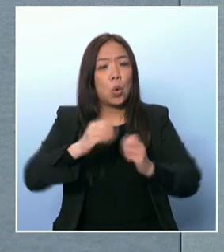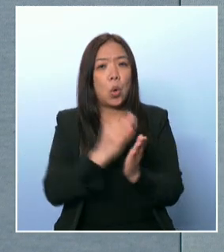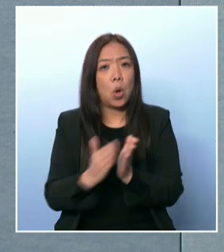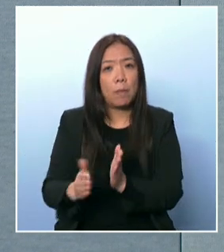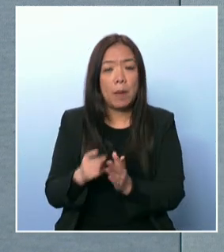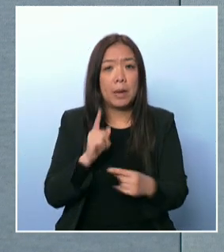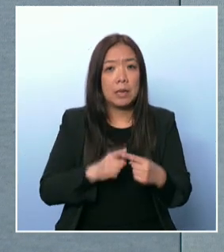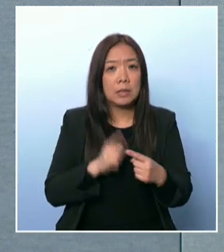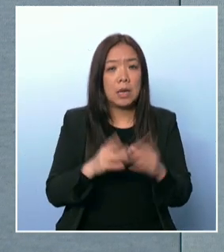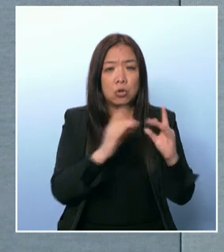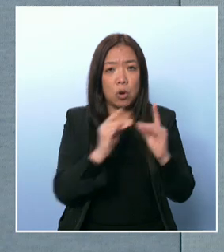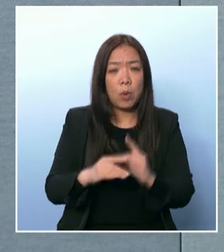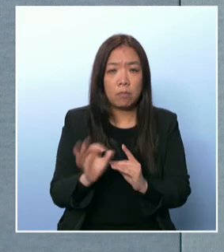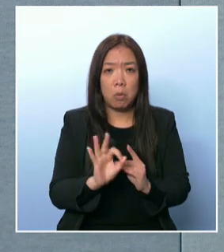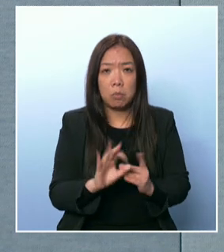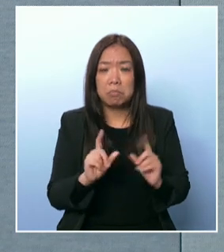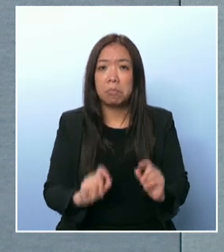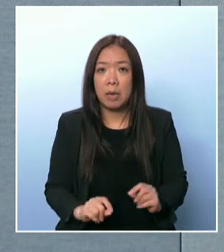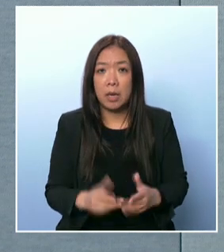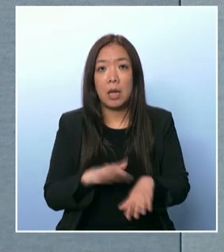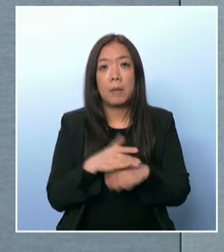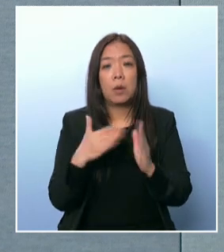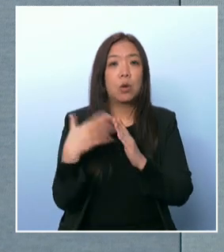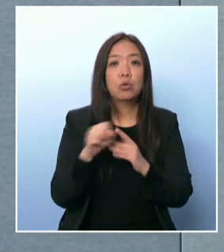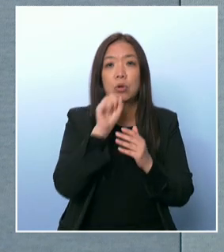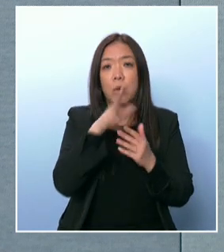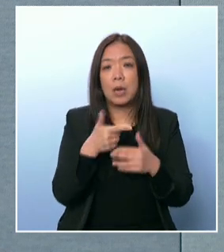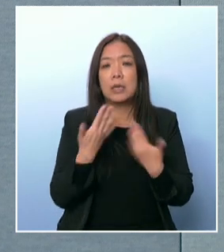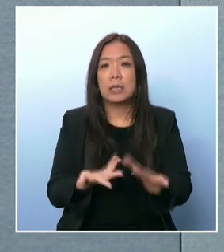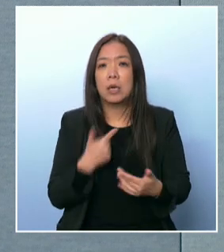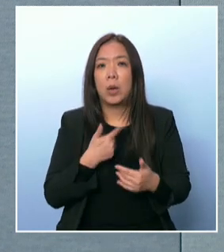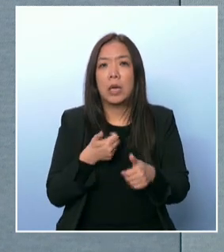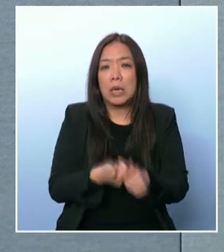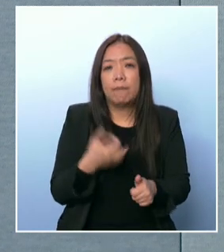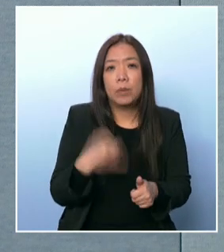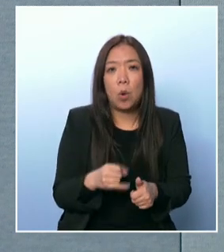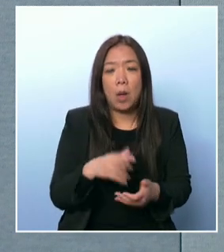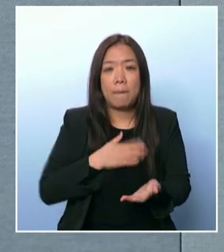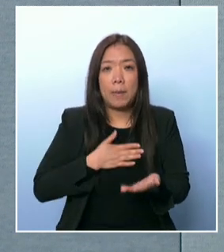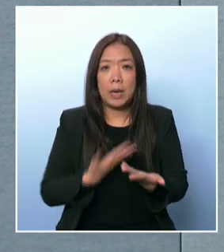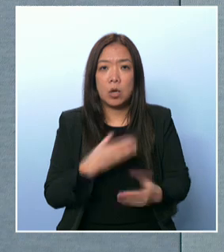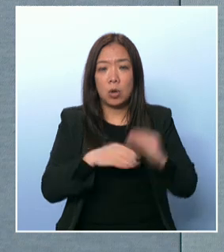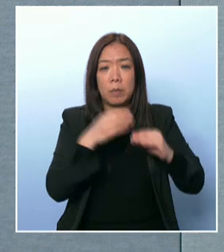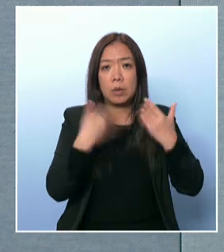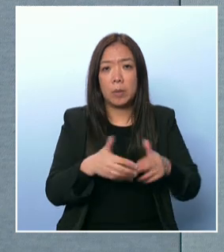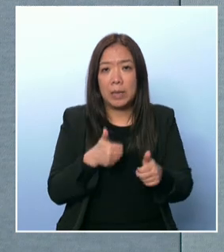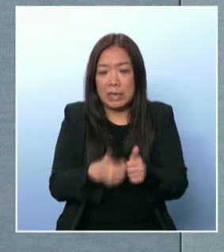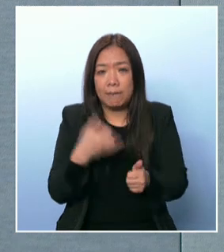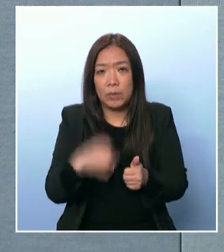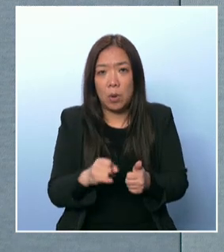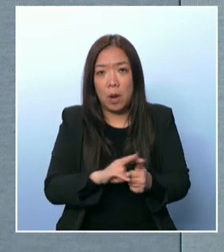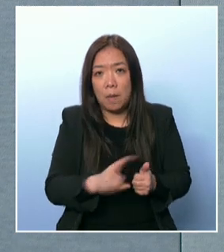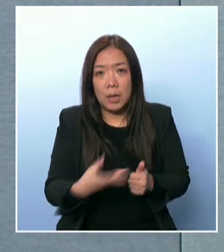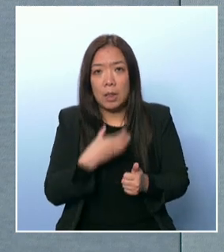how can you justify that more than half of the floor space of the 2 new buildings are used for students' amenities but not